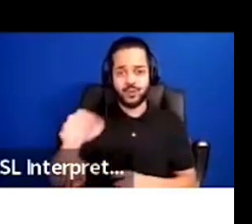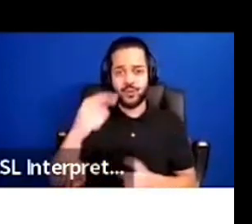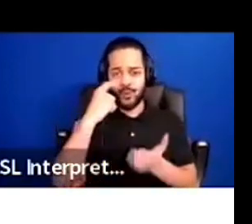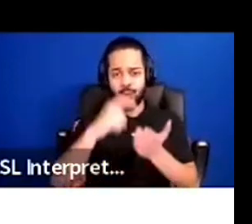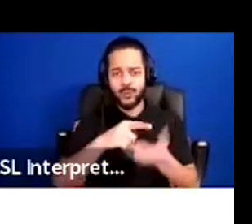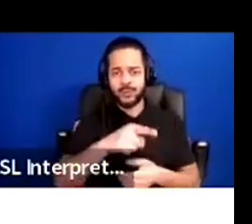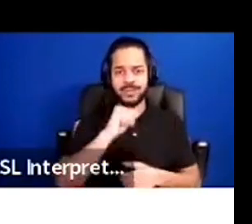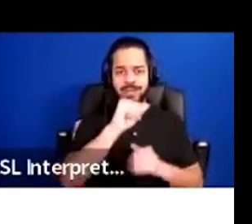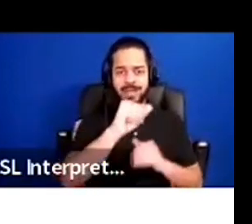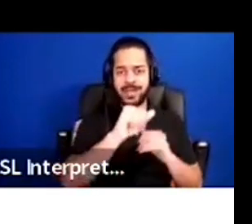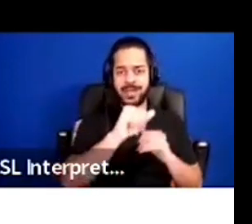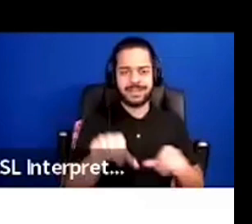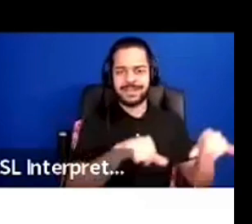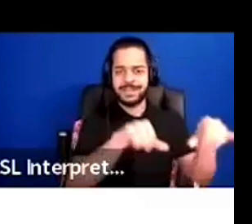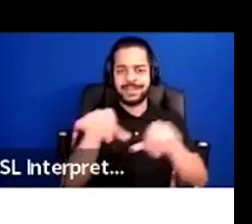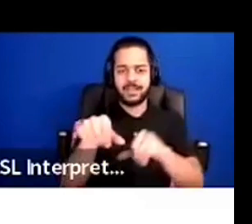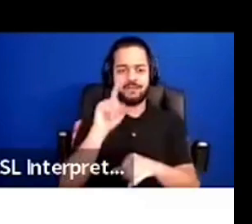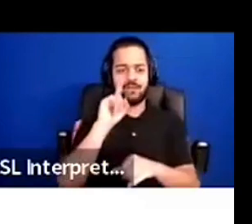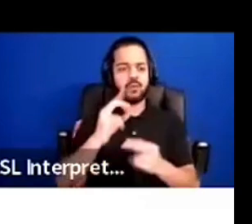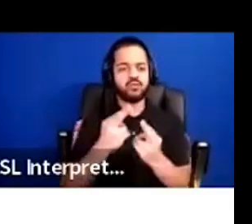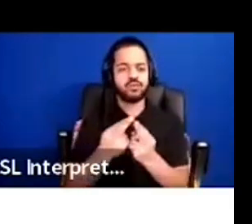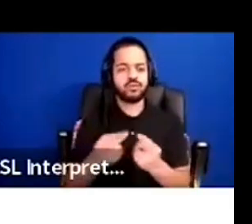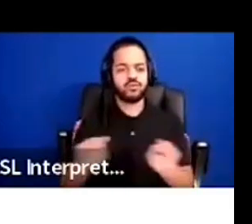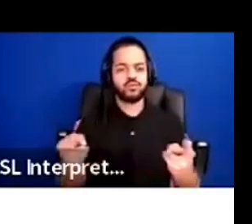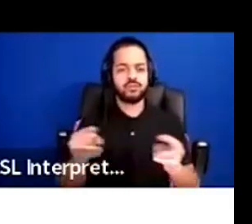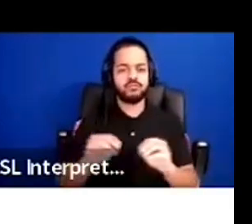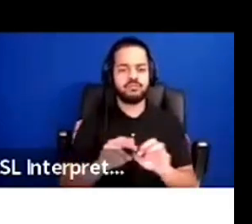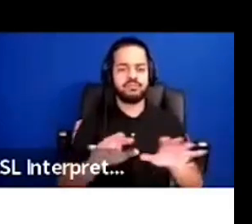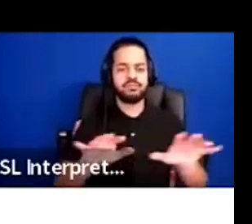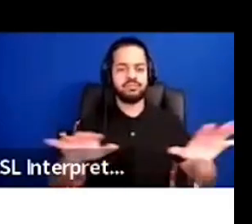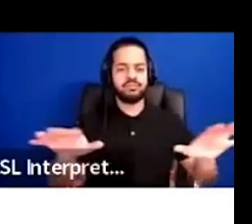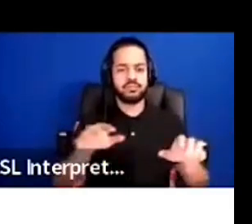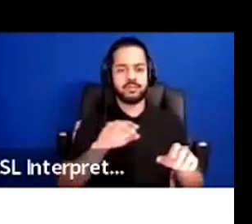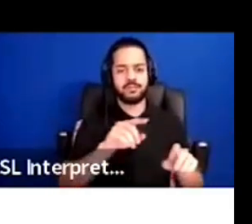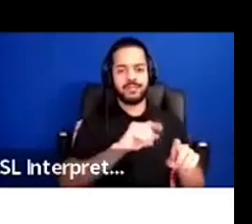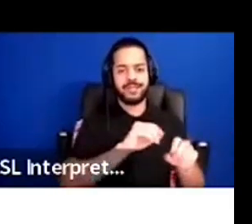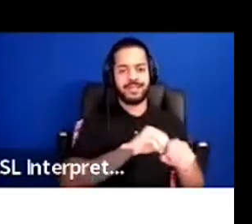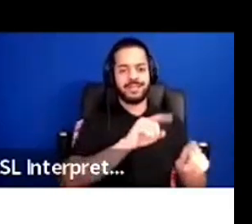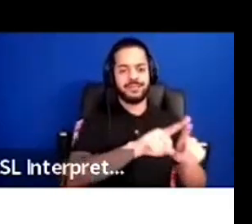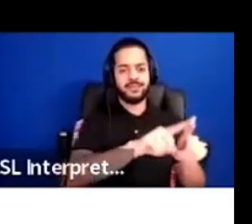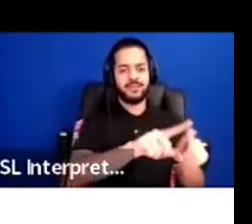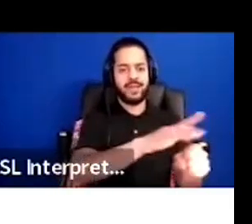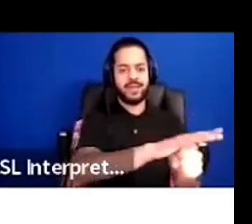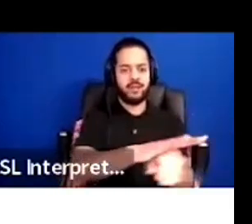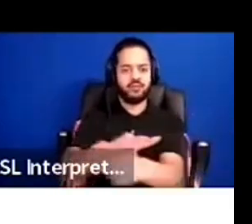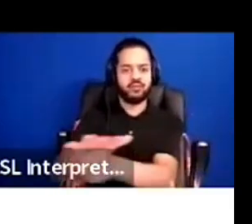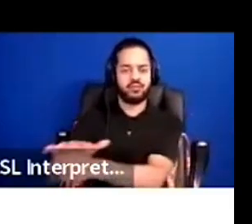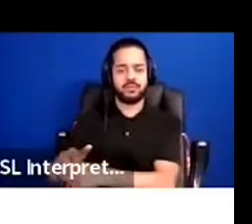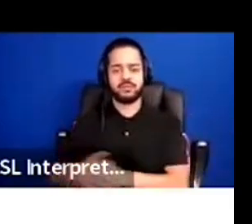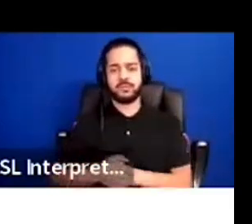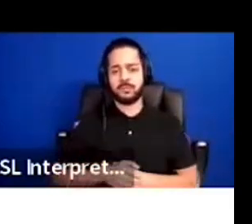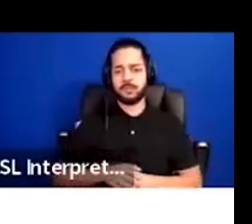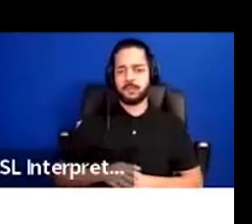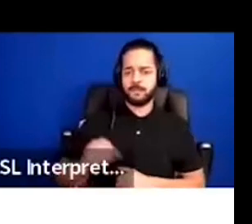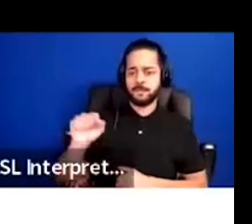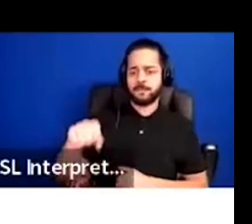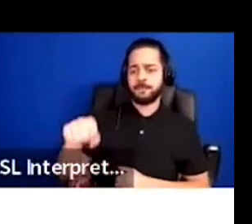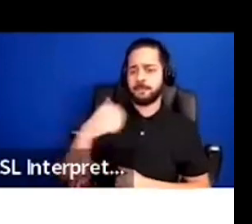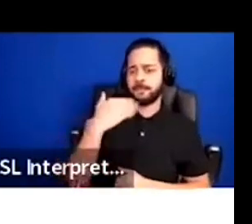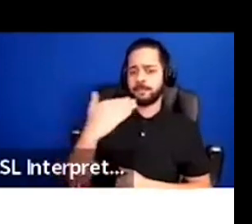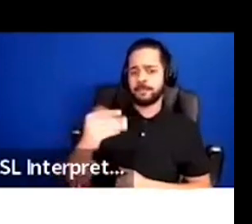inconsistencies with the resource allocation between the different jurisdictions. Great, appreciate that. I'm also